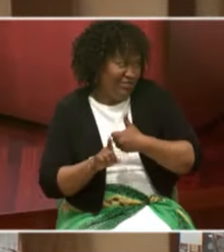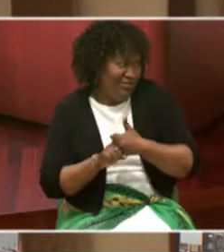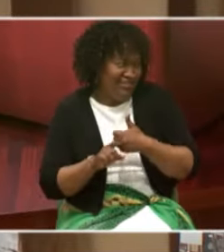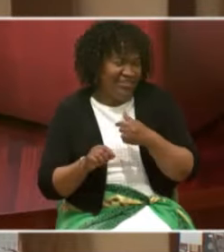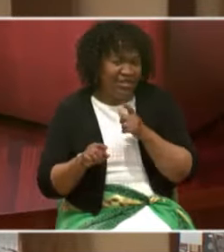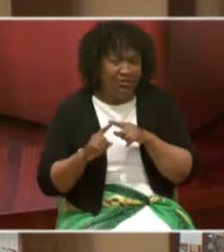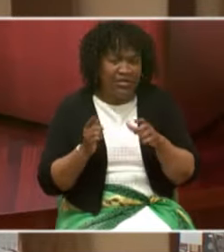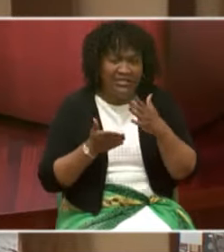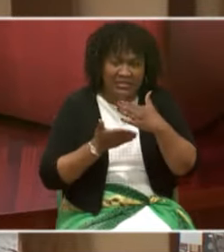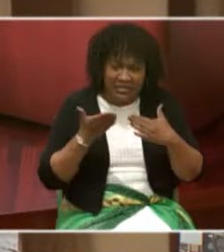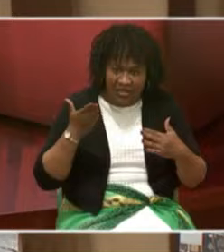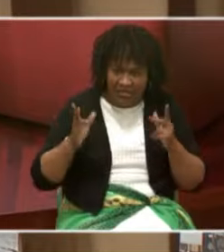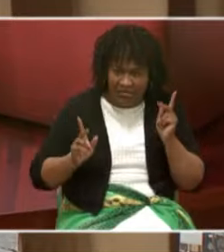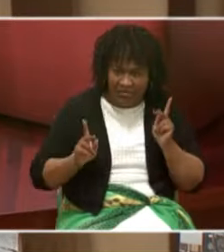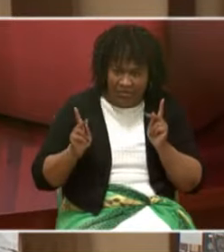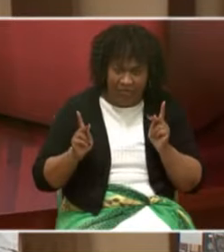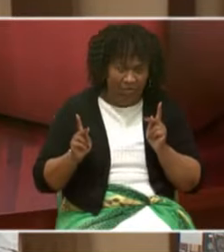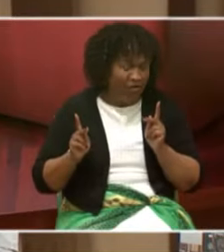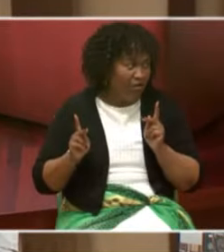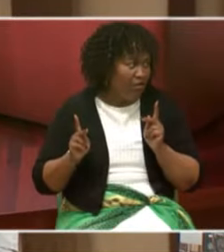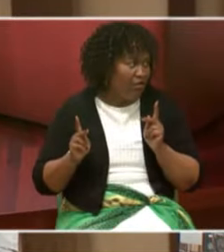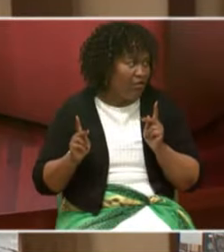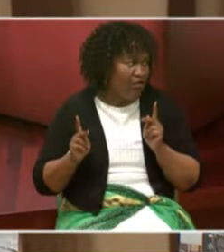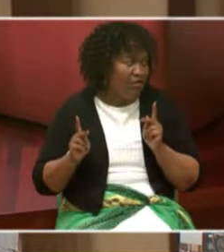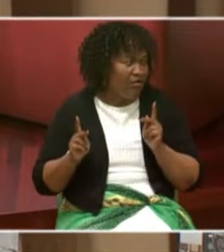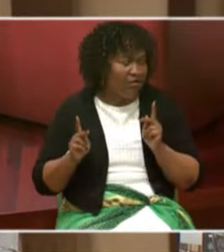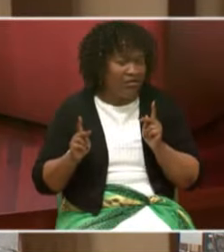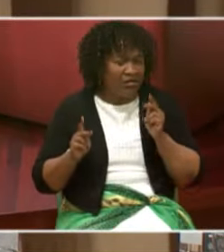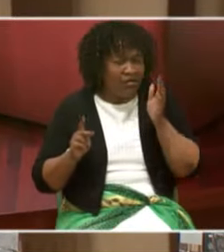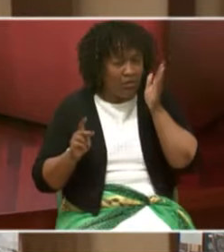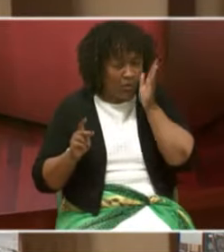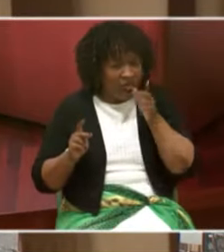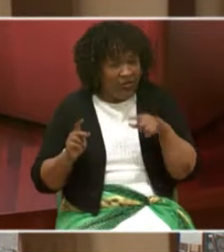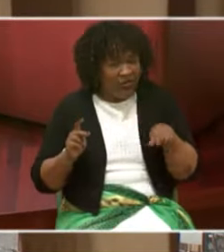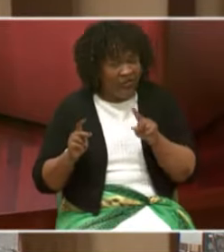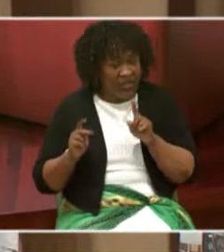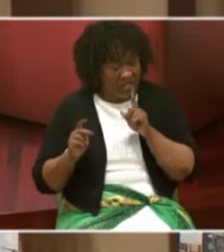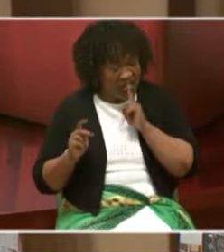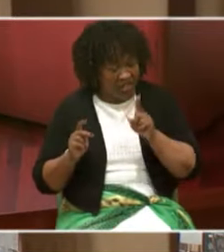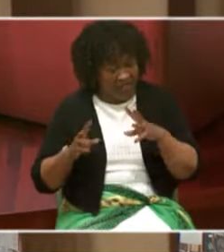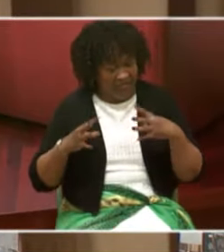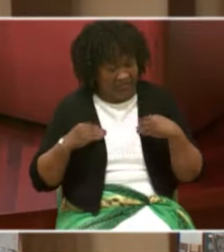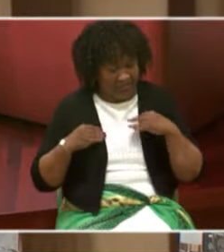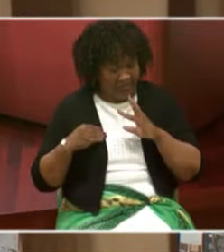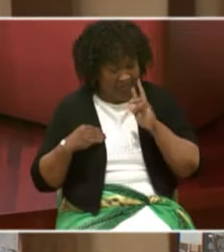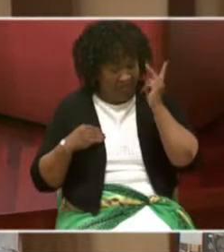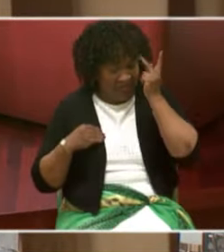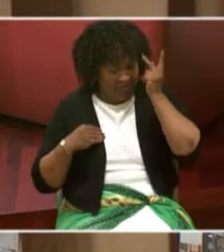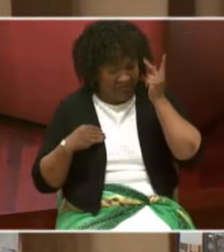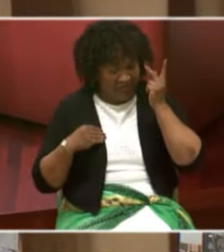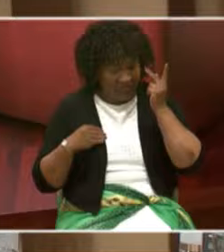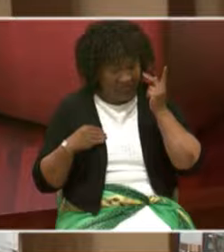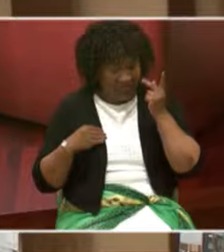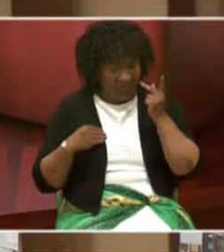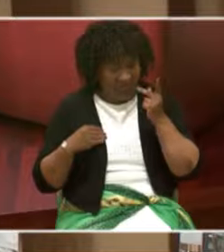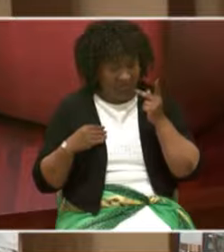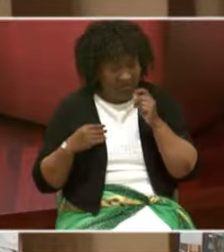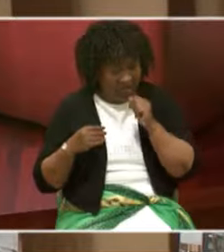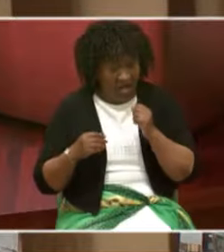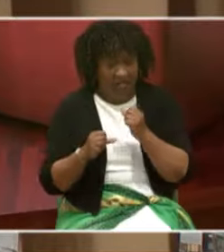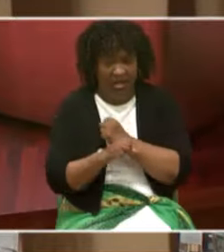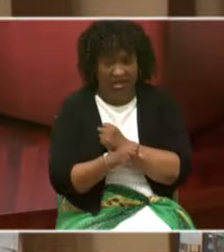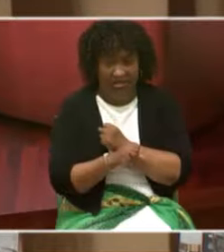church to speak on behalf of the city, on behalf of the mayor. This young man was not even